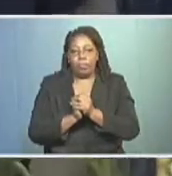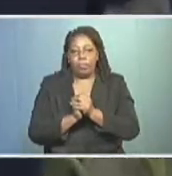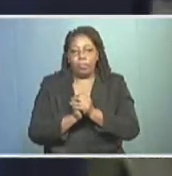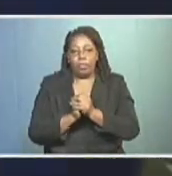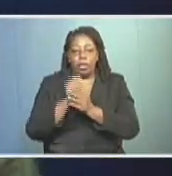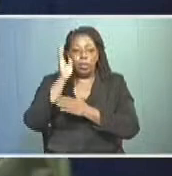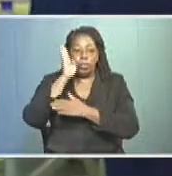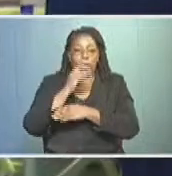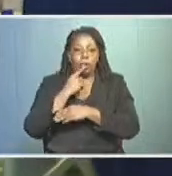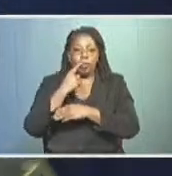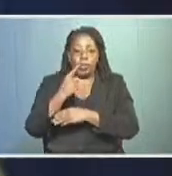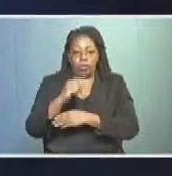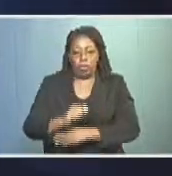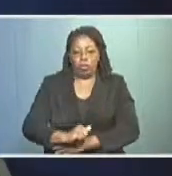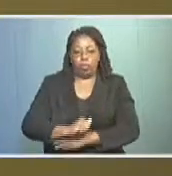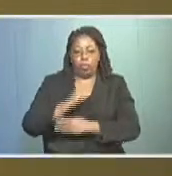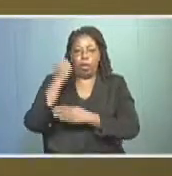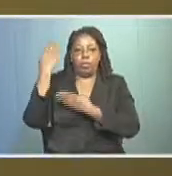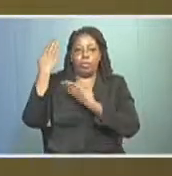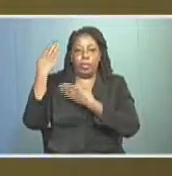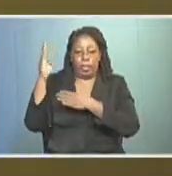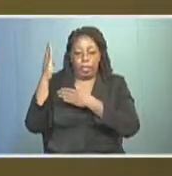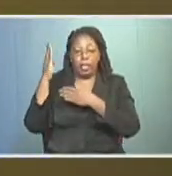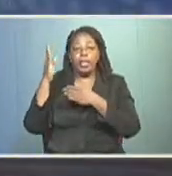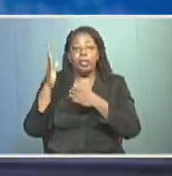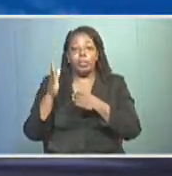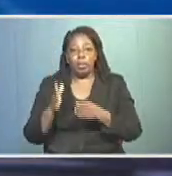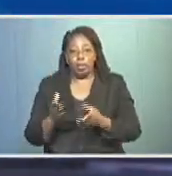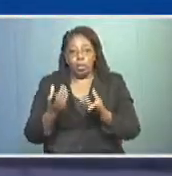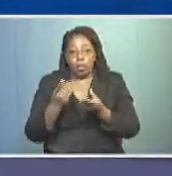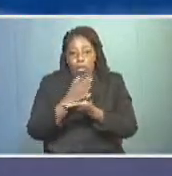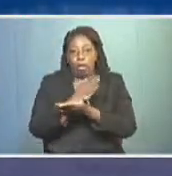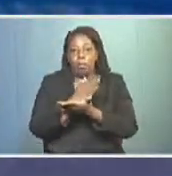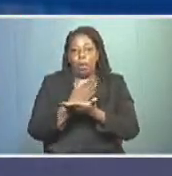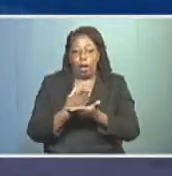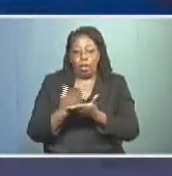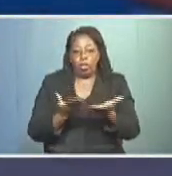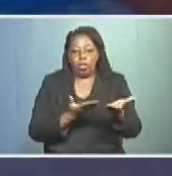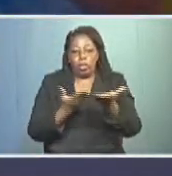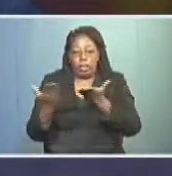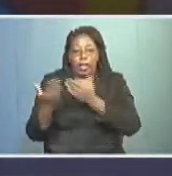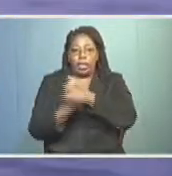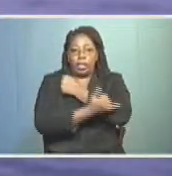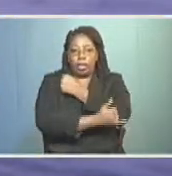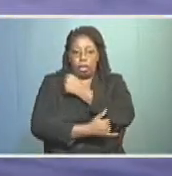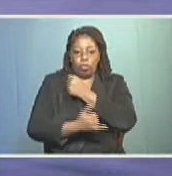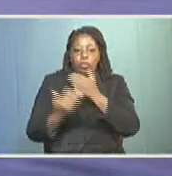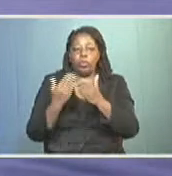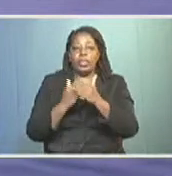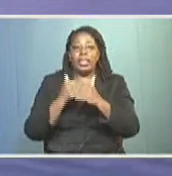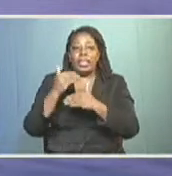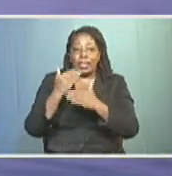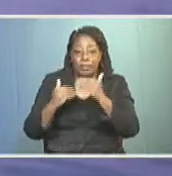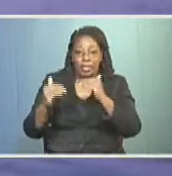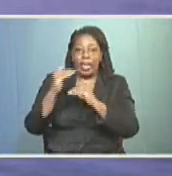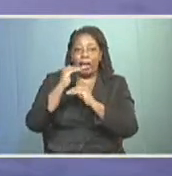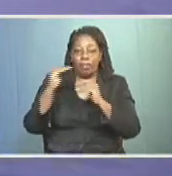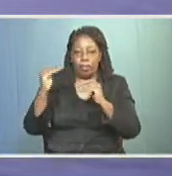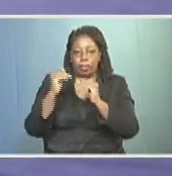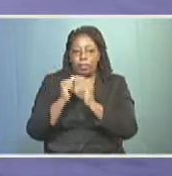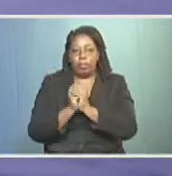Brown says she is a proud Bahamian who is doing her part to take the country to the next level. They call me Bionic